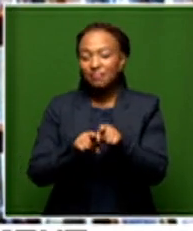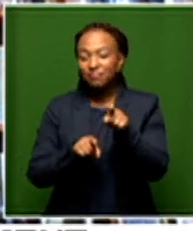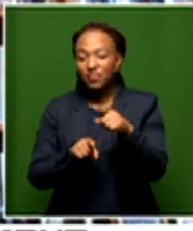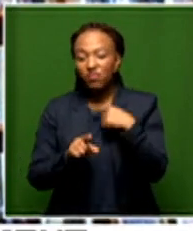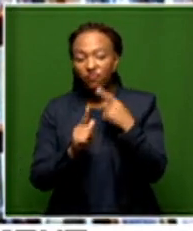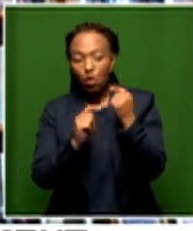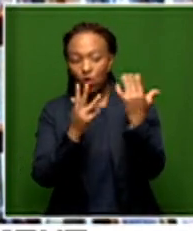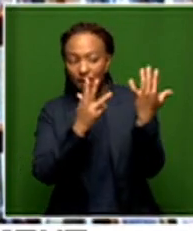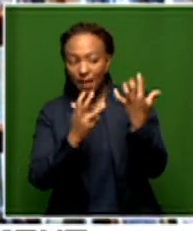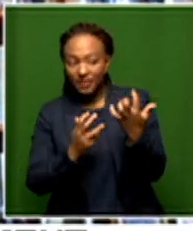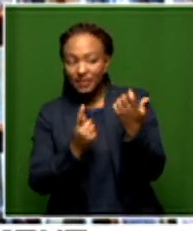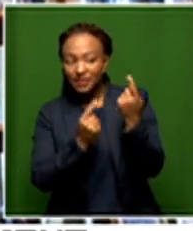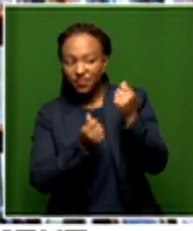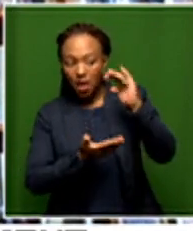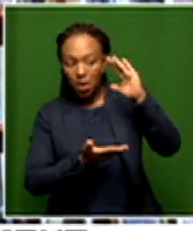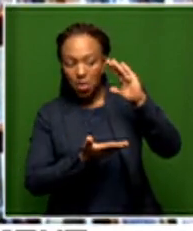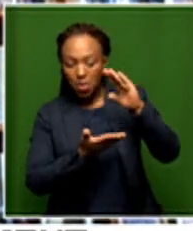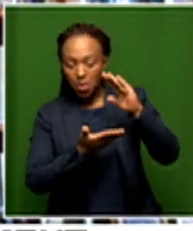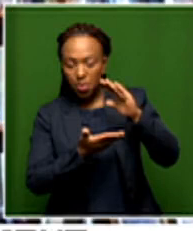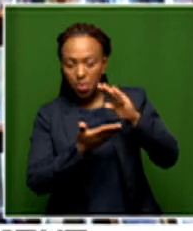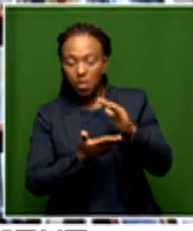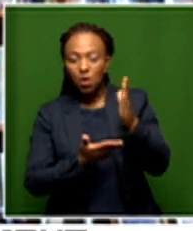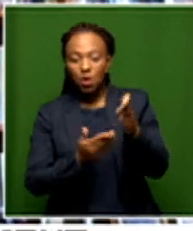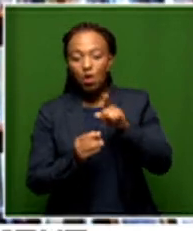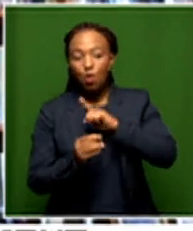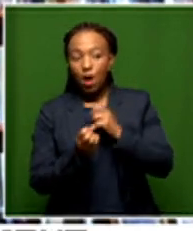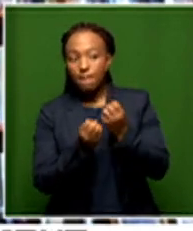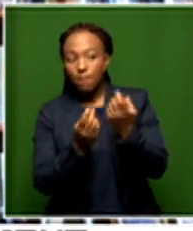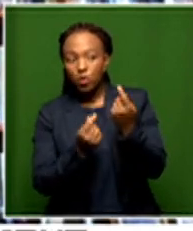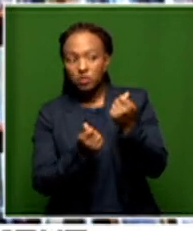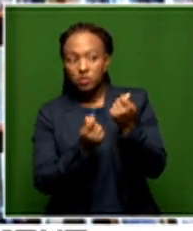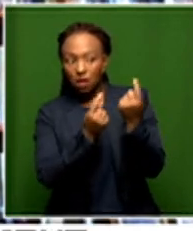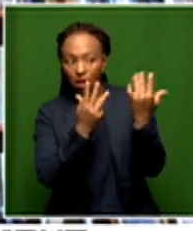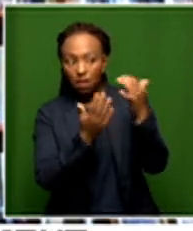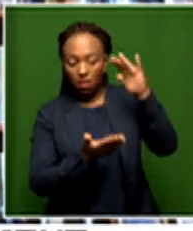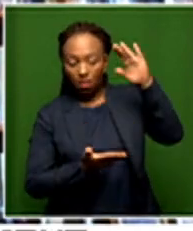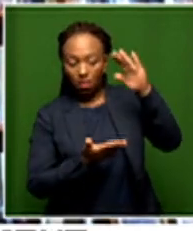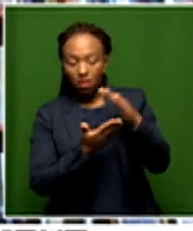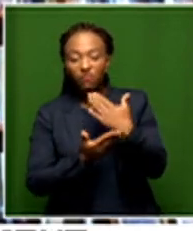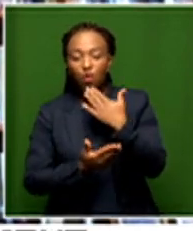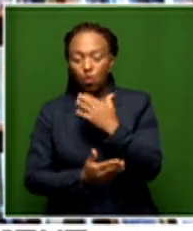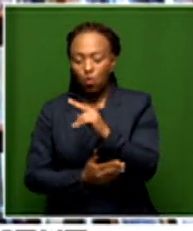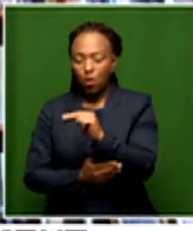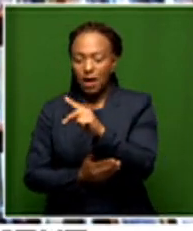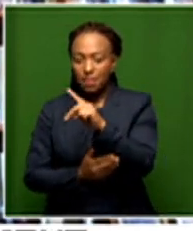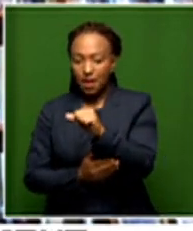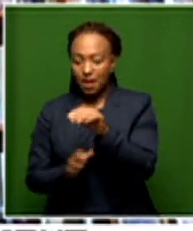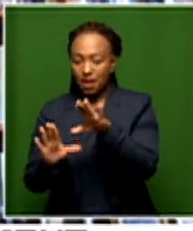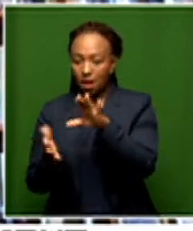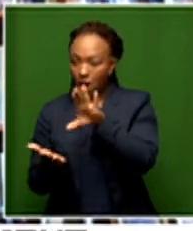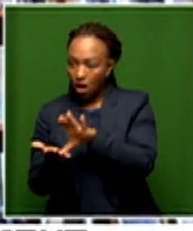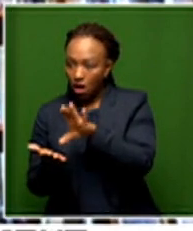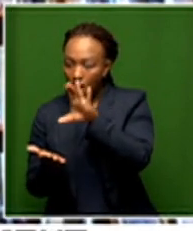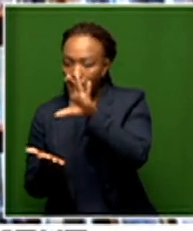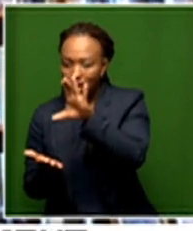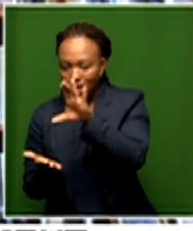of budget cuts, because obviously a lot of the budget of the NPA will have to be spent on